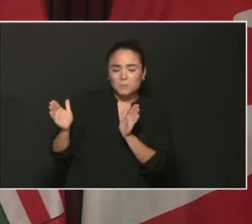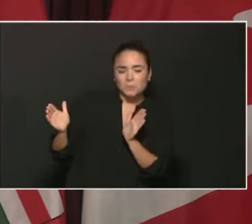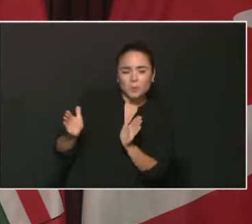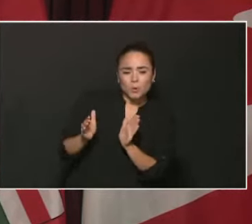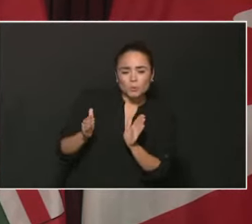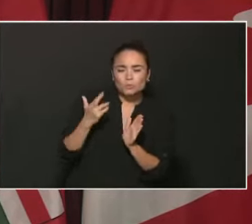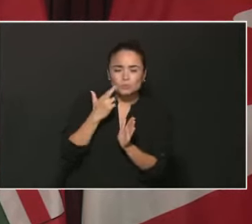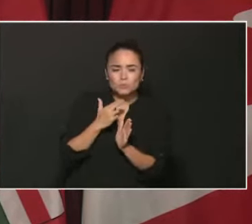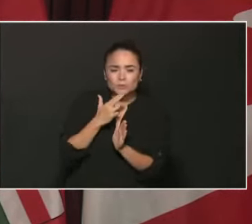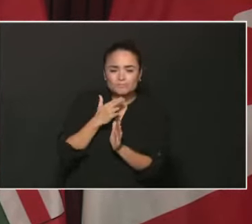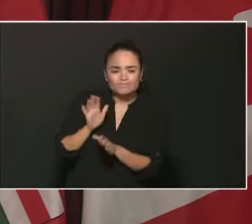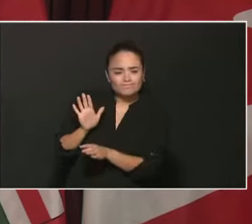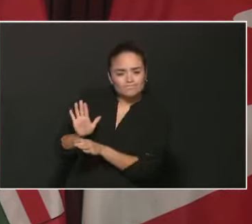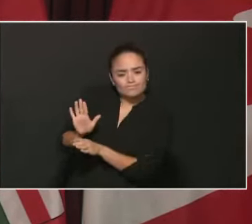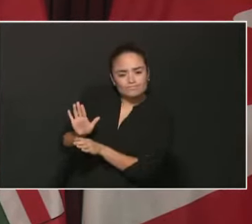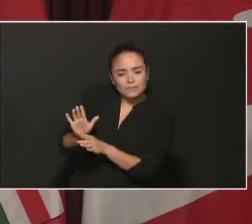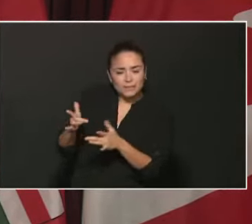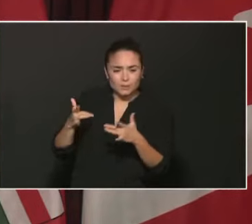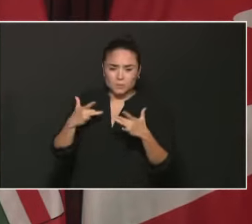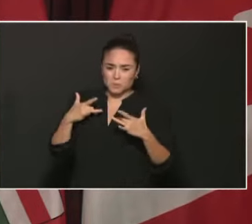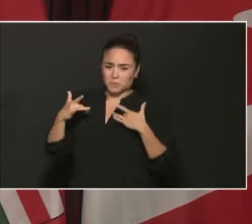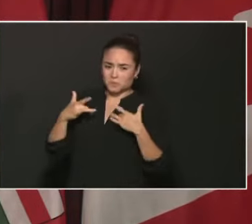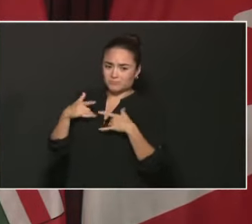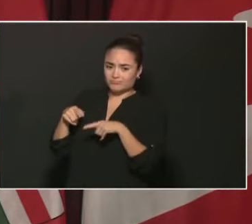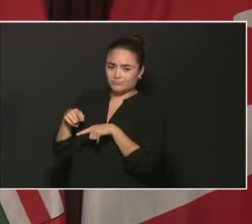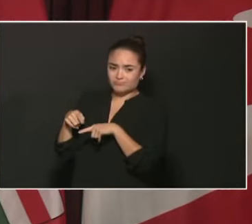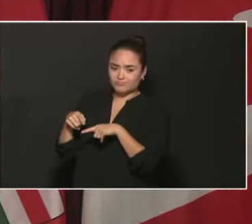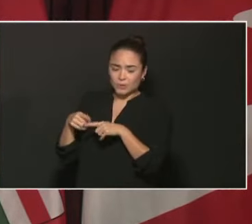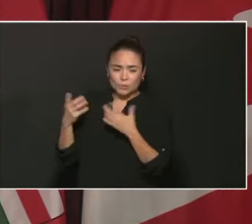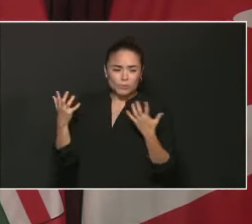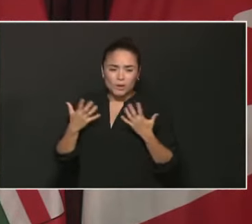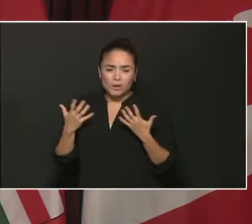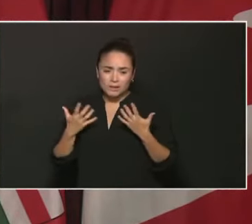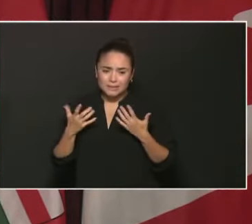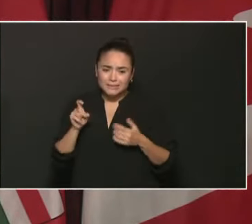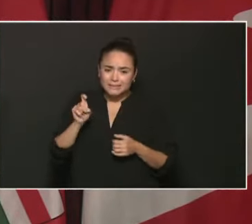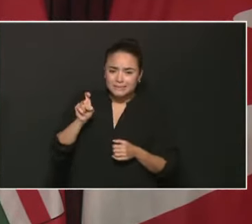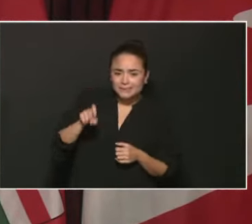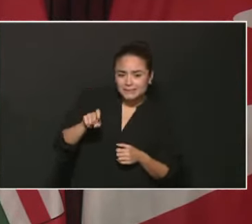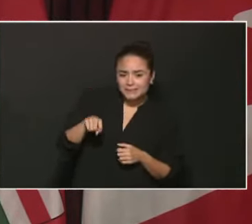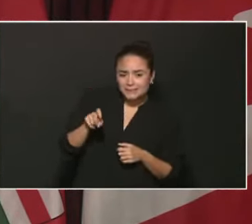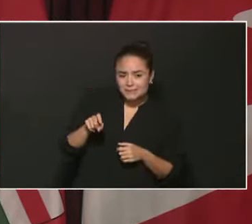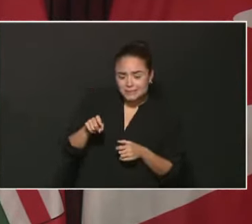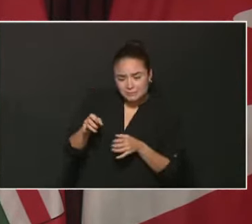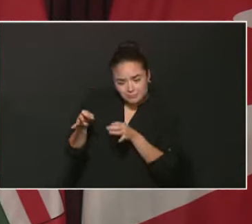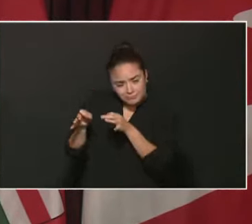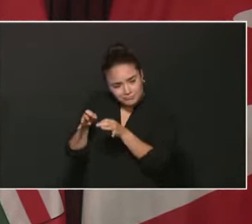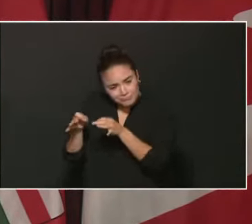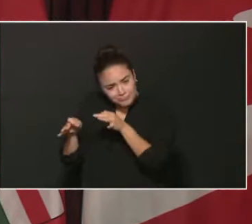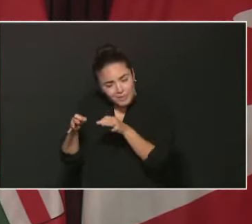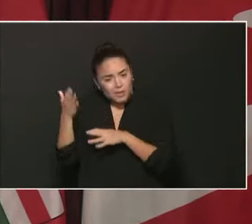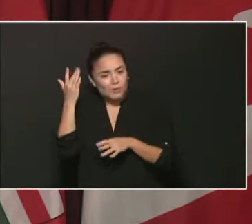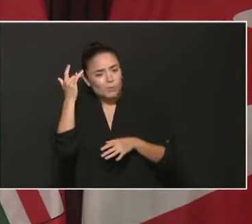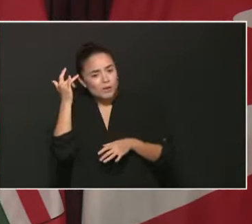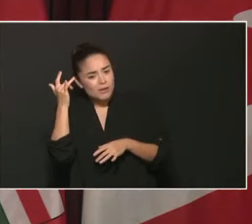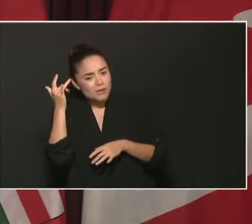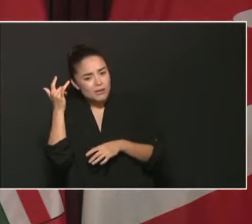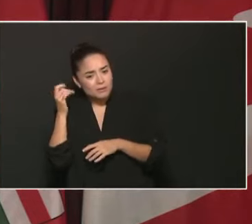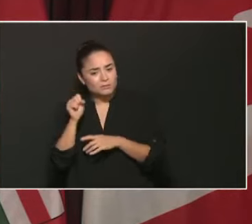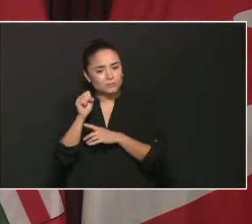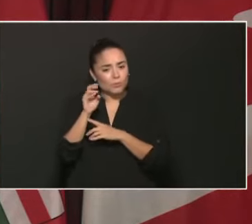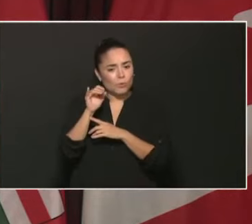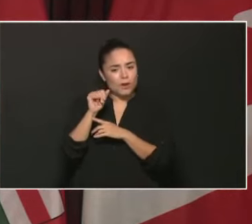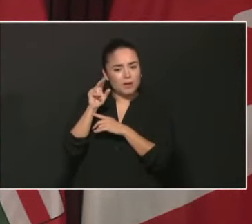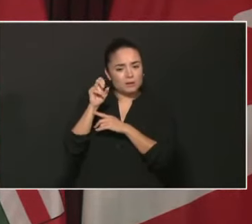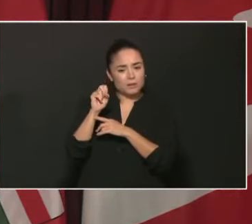were raising was that they wanted someone to explain why is it that the Scotiabank Arena with 20,000